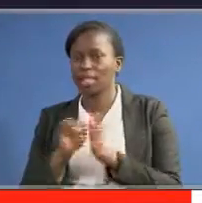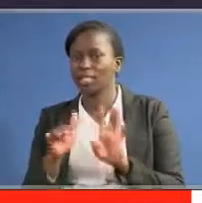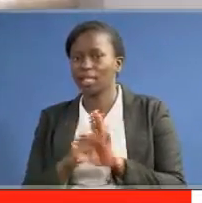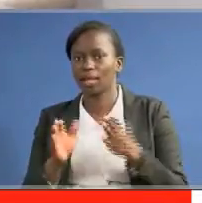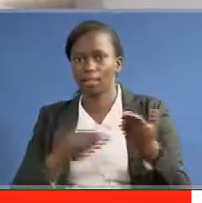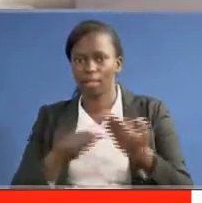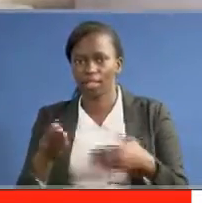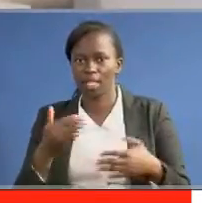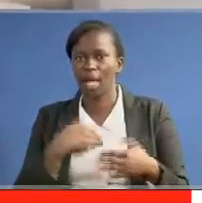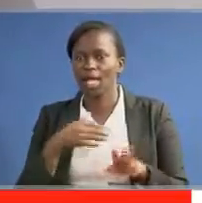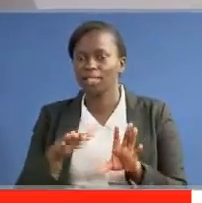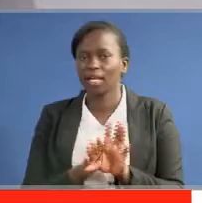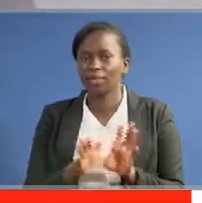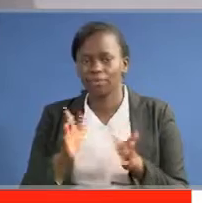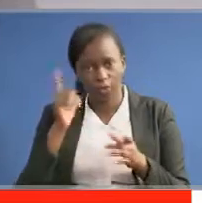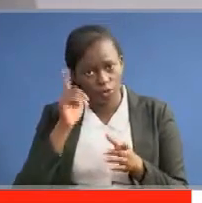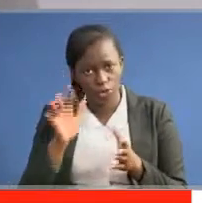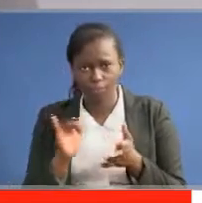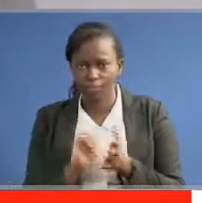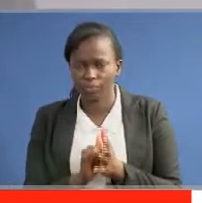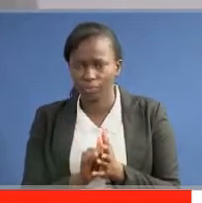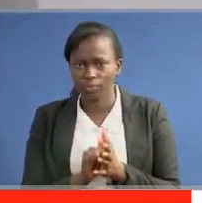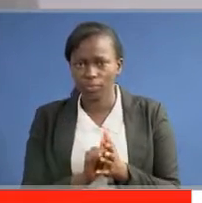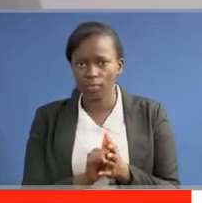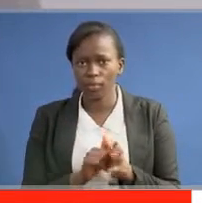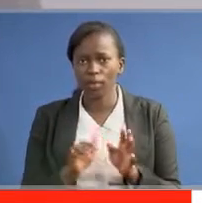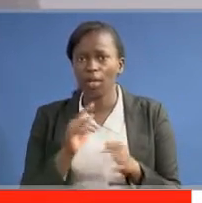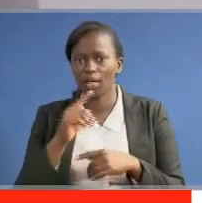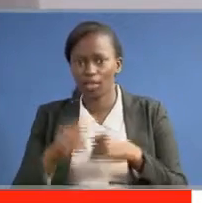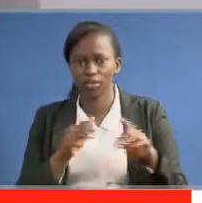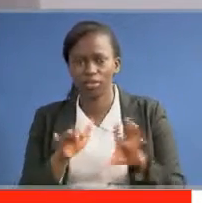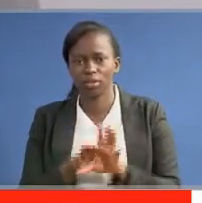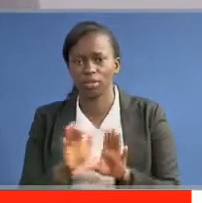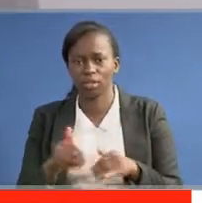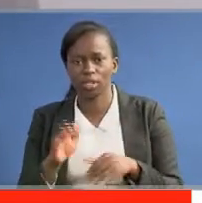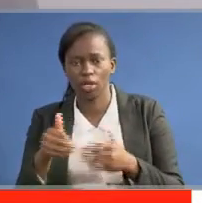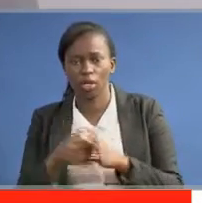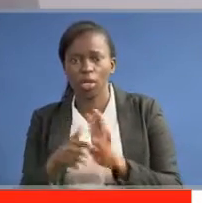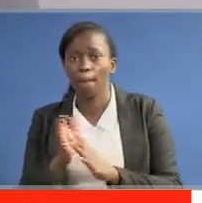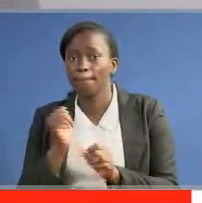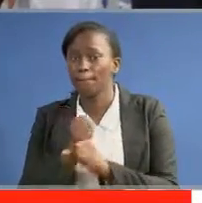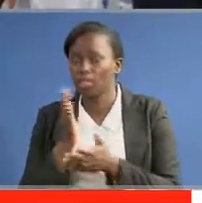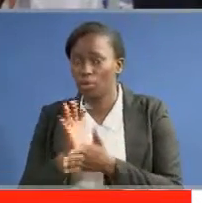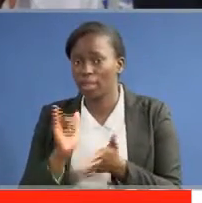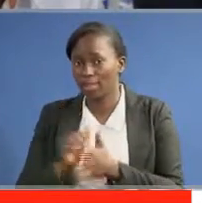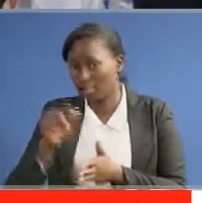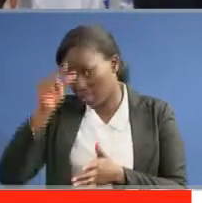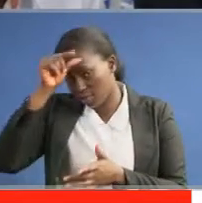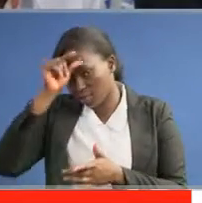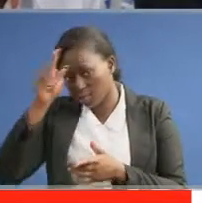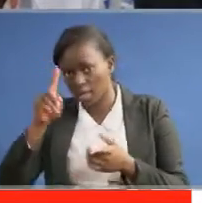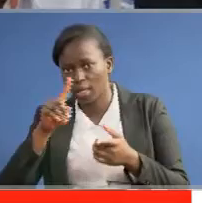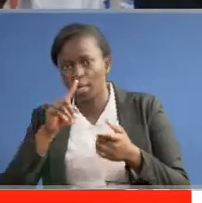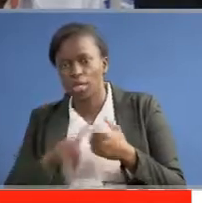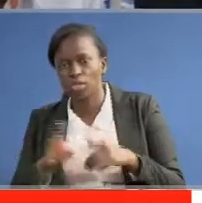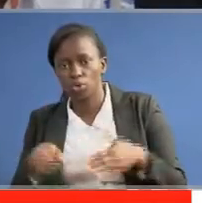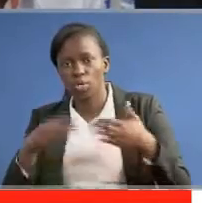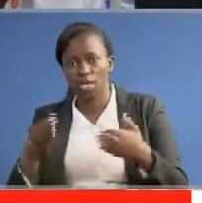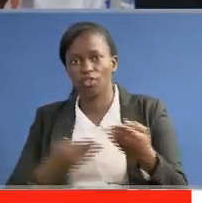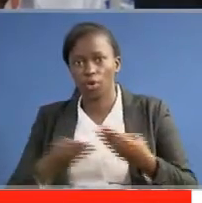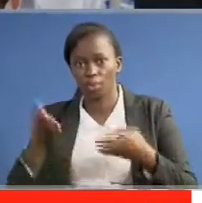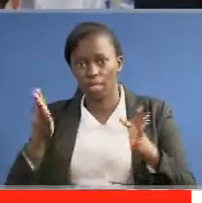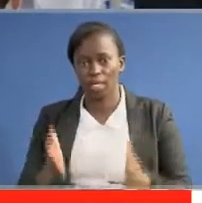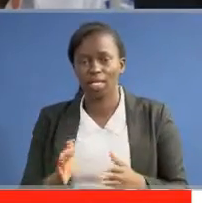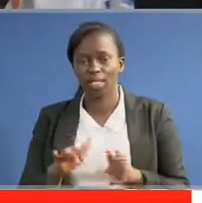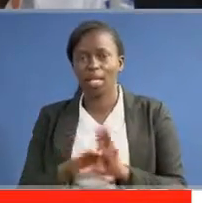kibiashara limekuwa kwa muda wa nusu karne na limejishughulisha katika kuiwakilisha serikali kwa kuwapa wafanyabiashara